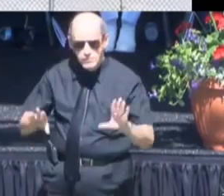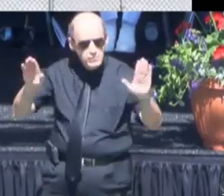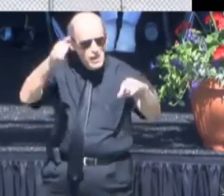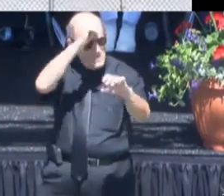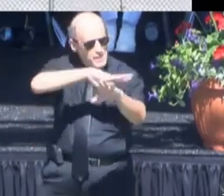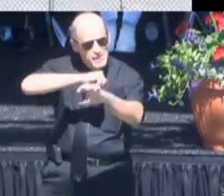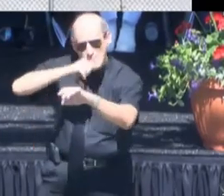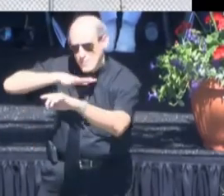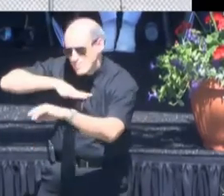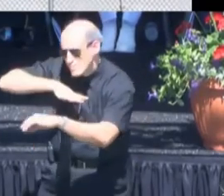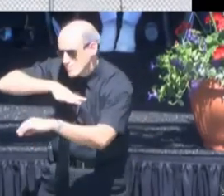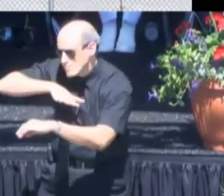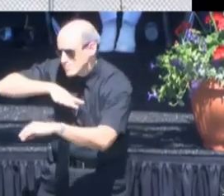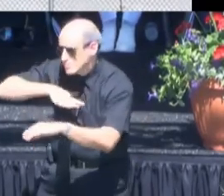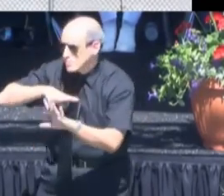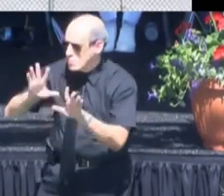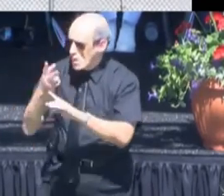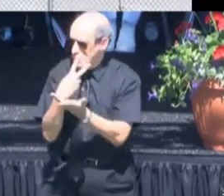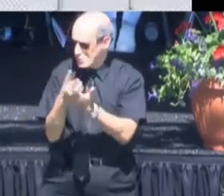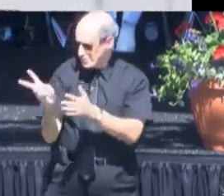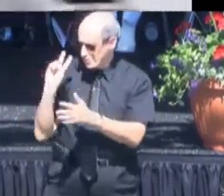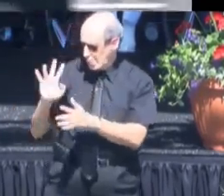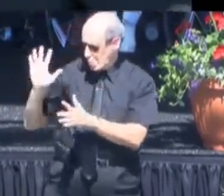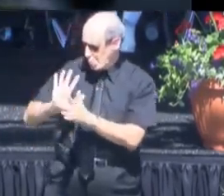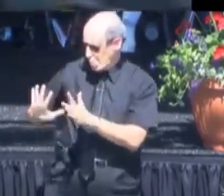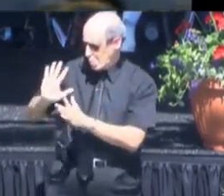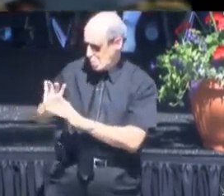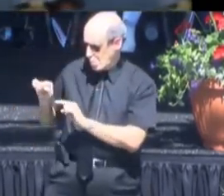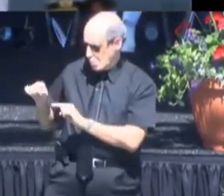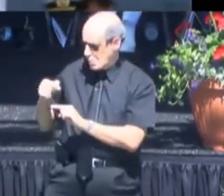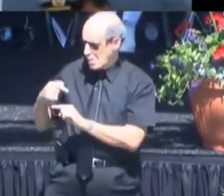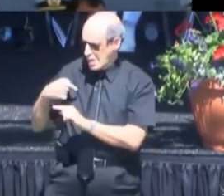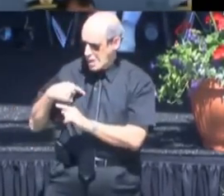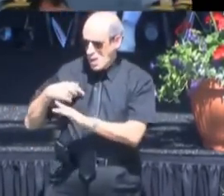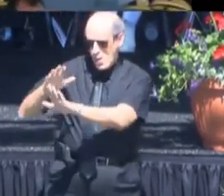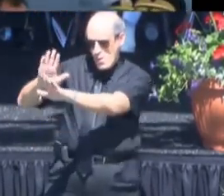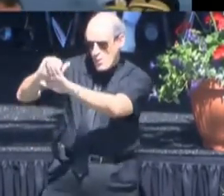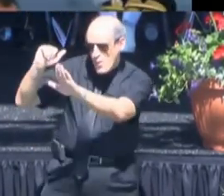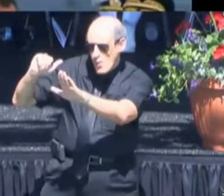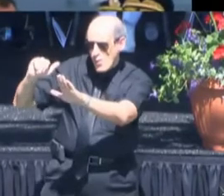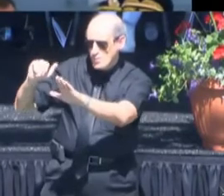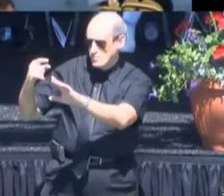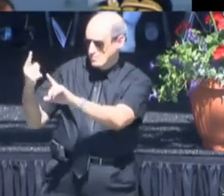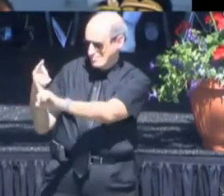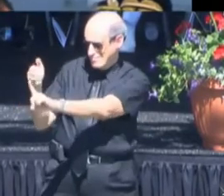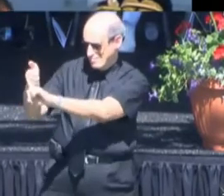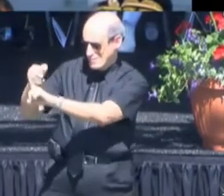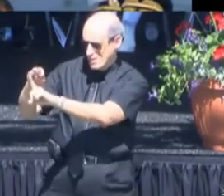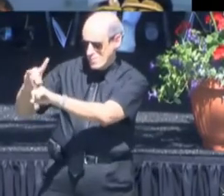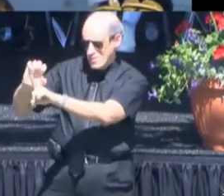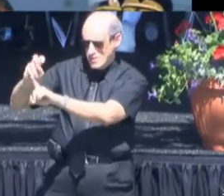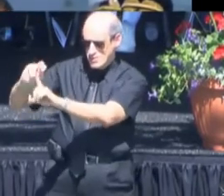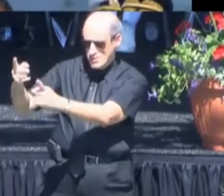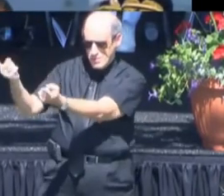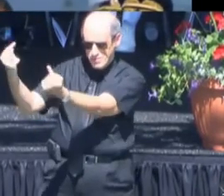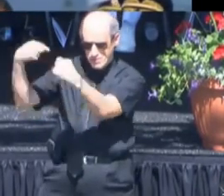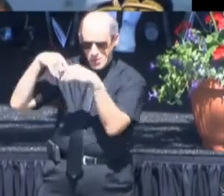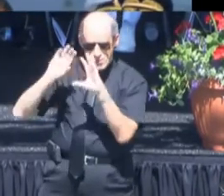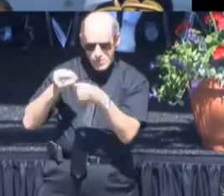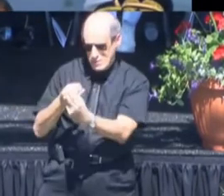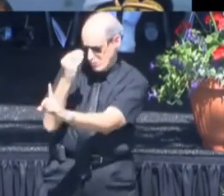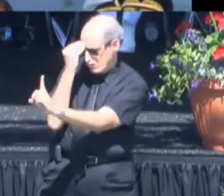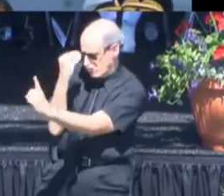Ladies and gentlemen, about 2 weeks ago, I summoned this midshipman in my office to